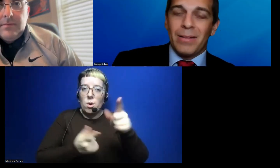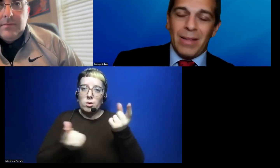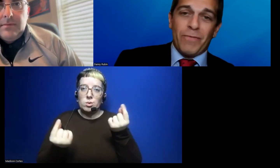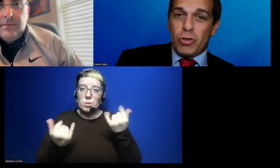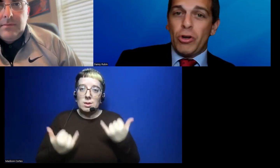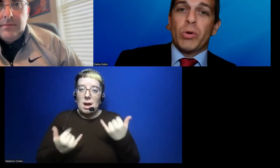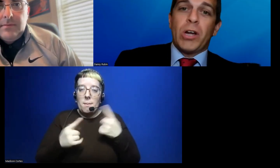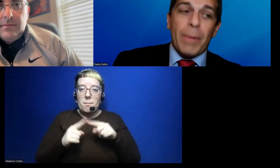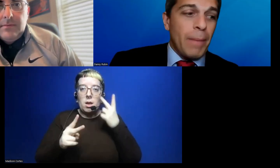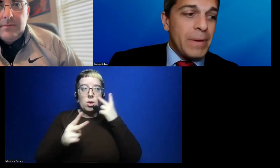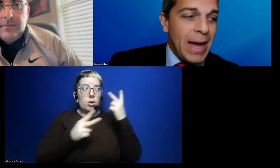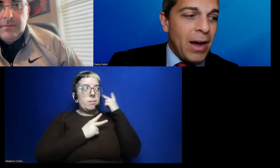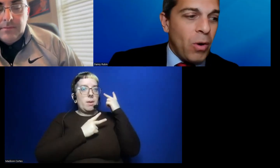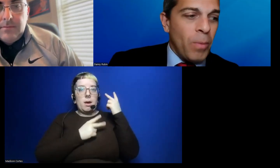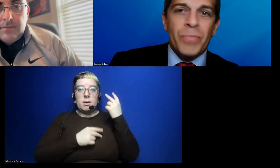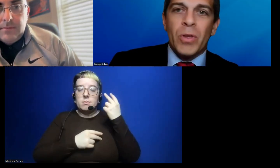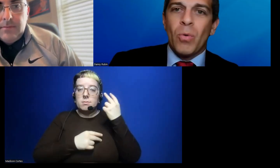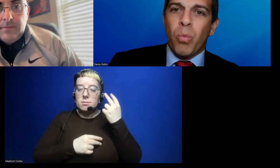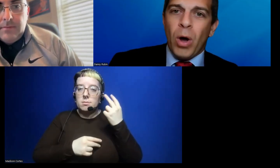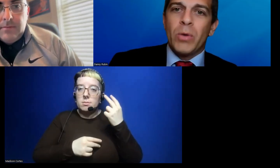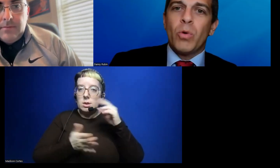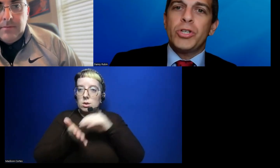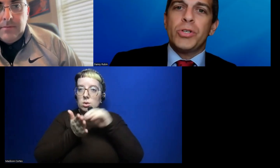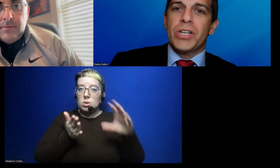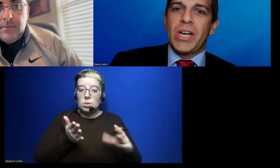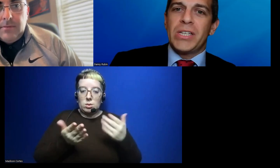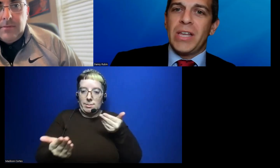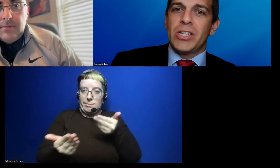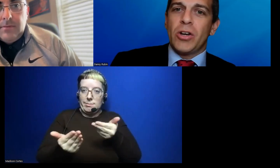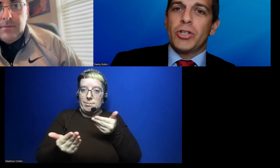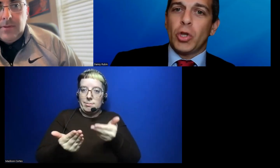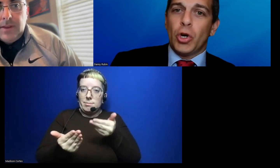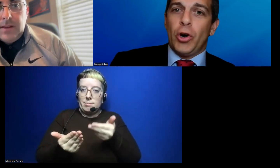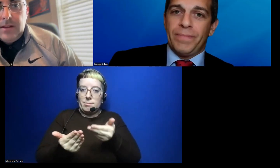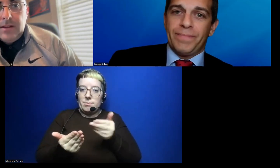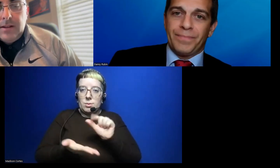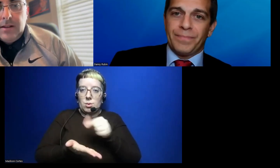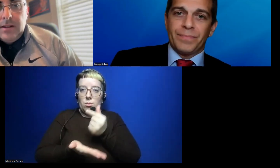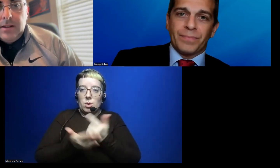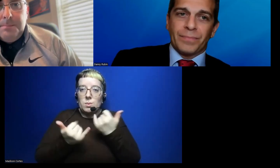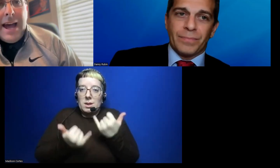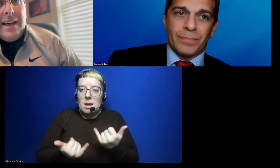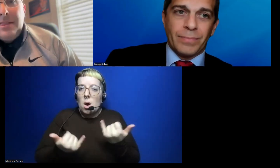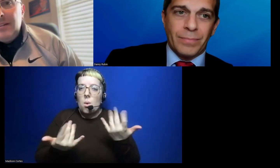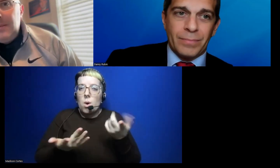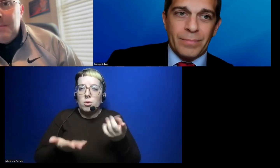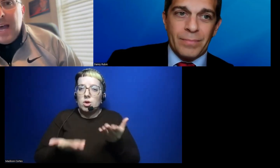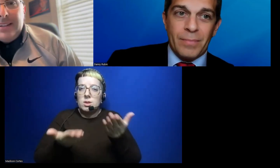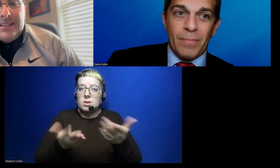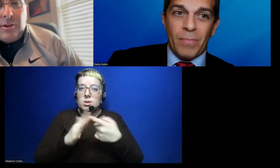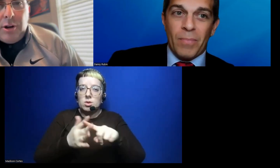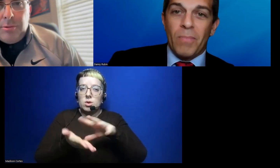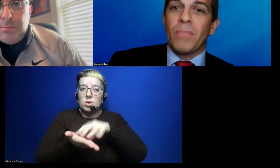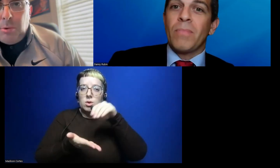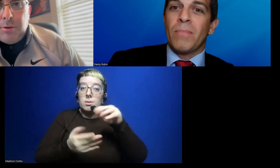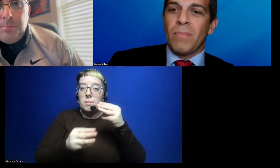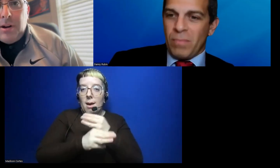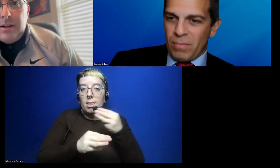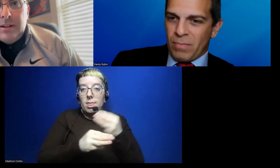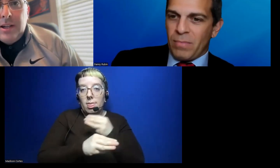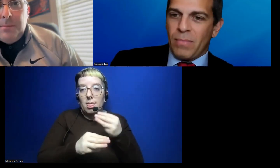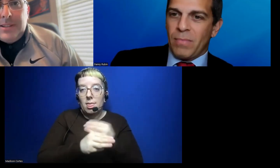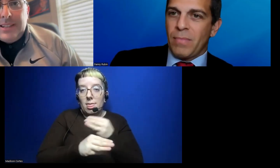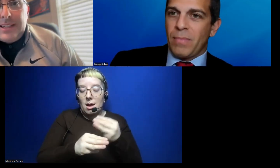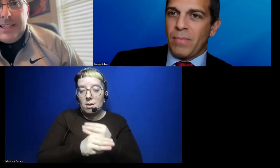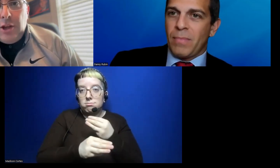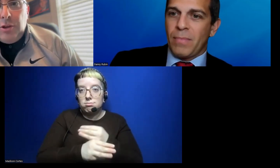back, if students were coming up now, what would you suggest they start to learn? Math. Math is an incredible important